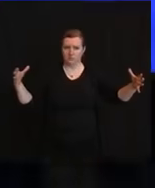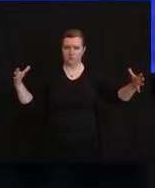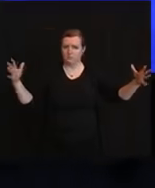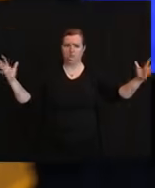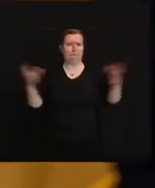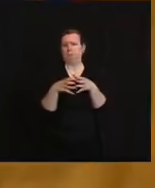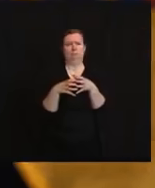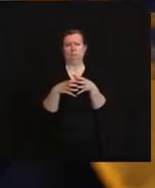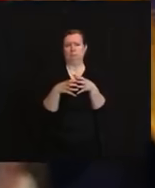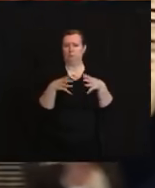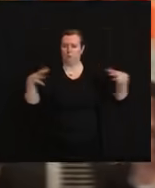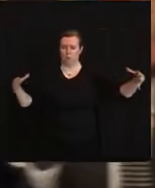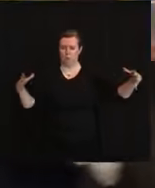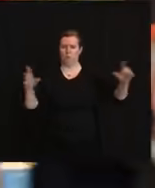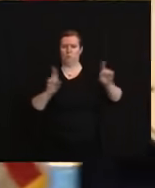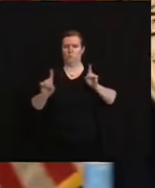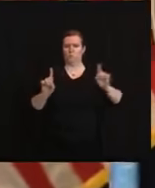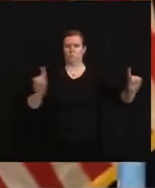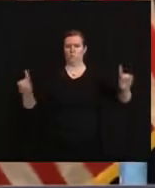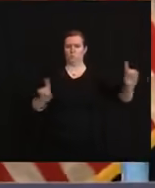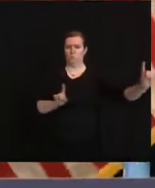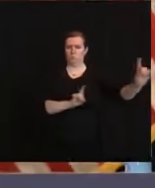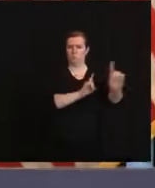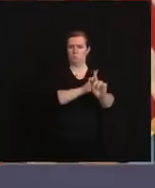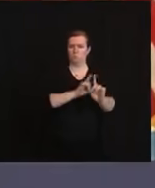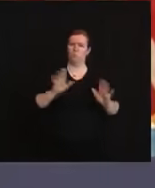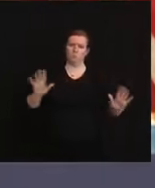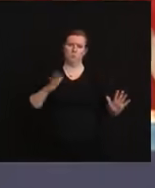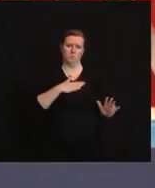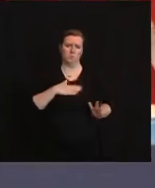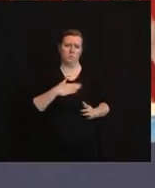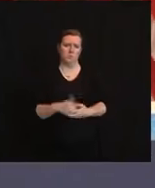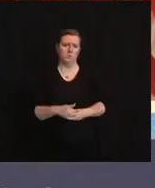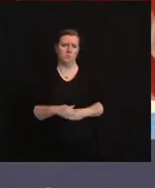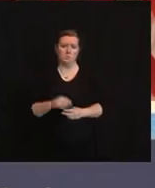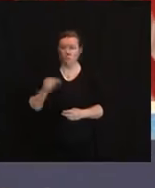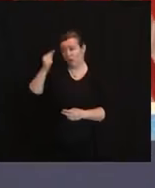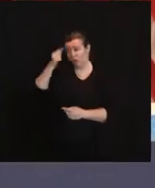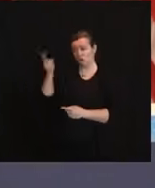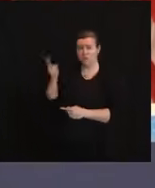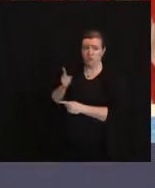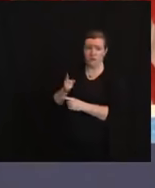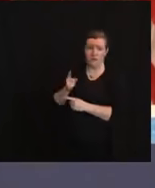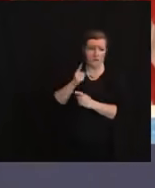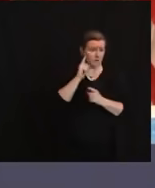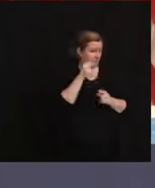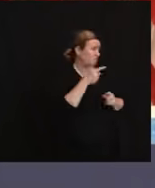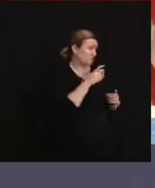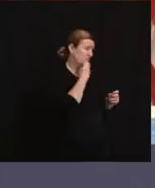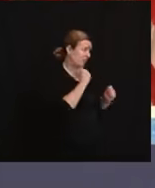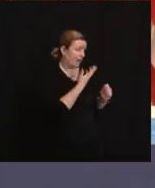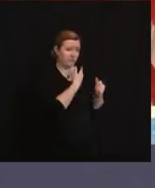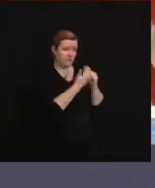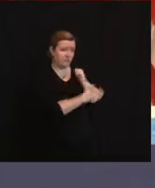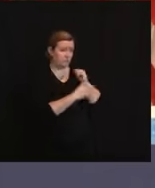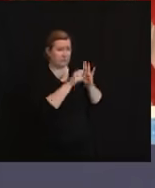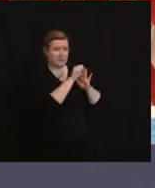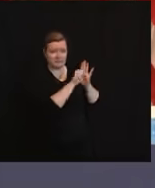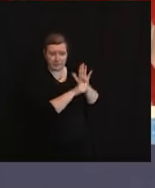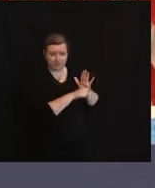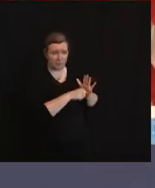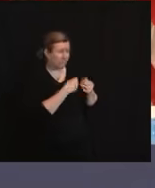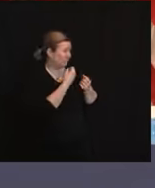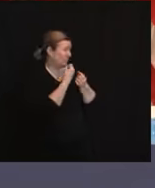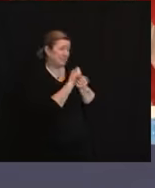love our country. We love our state. We're trying to save lives. Secondly, we respect anyone who protests. I wish they would